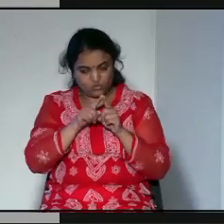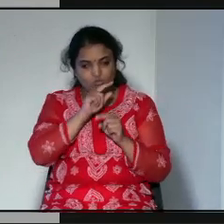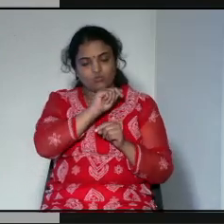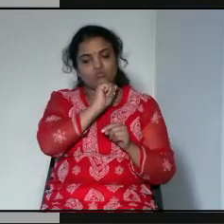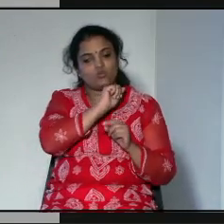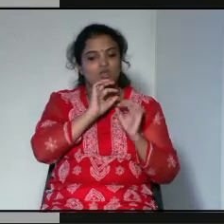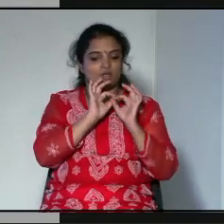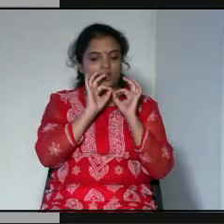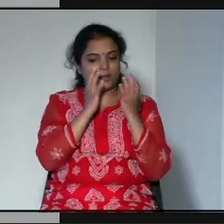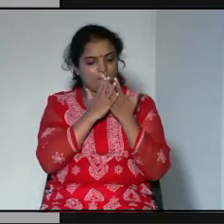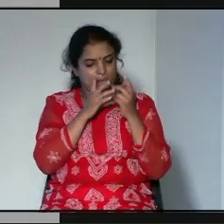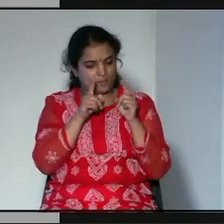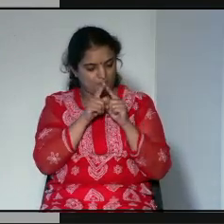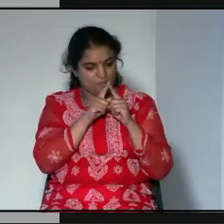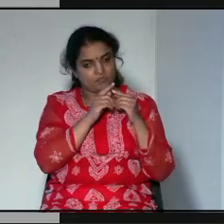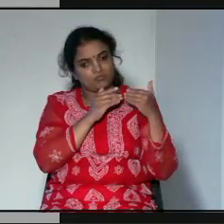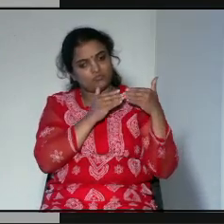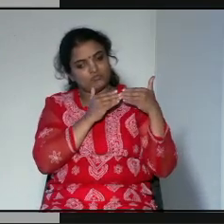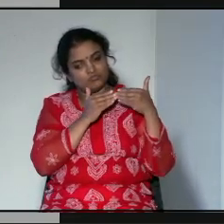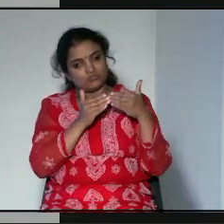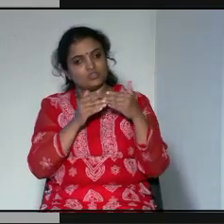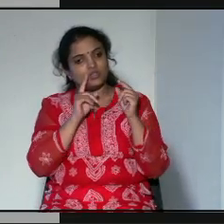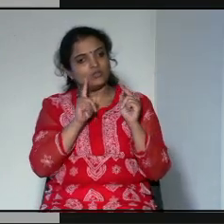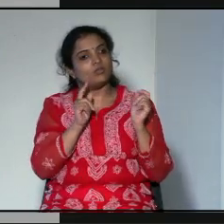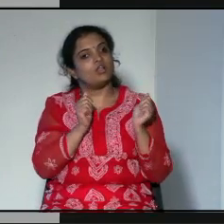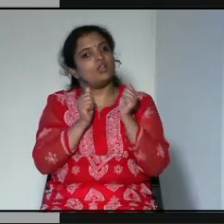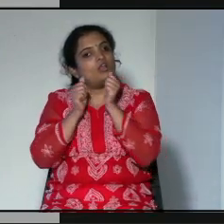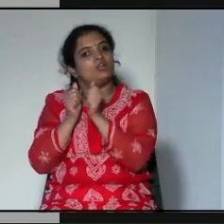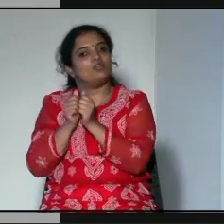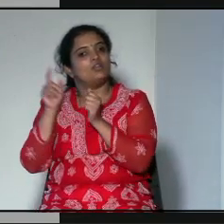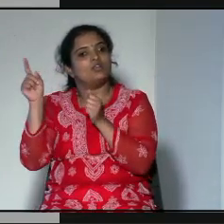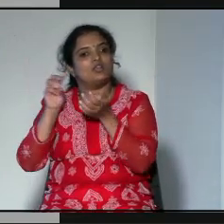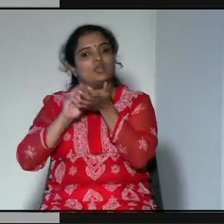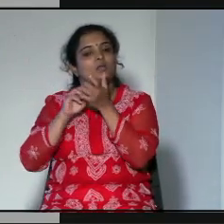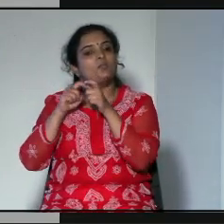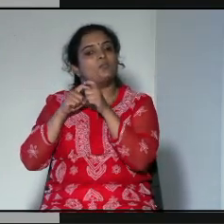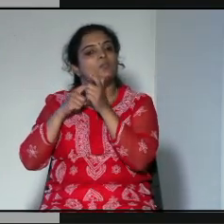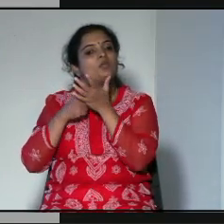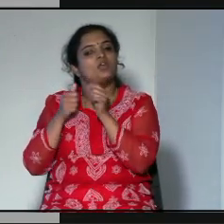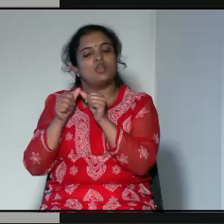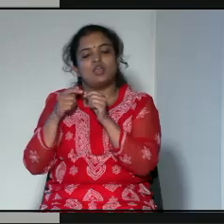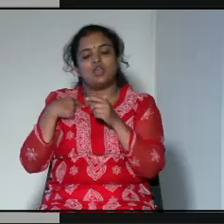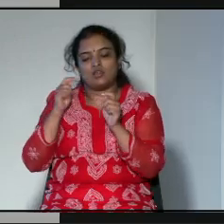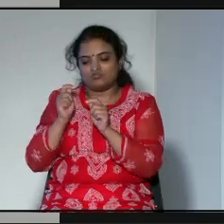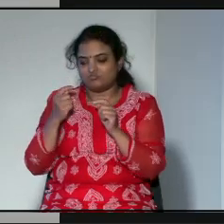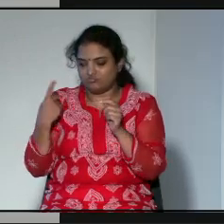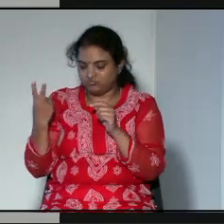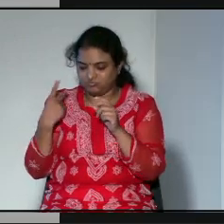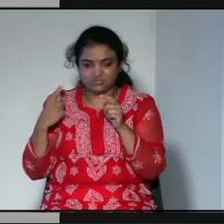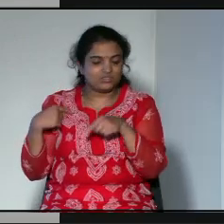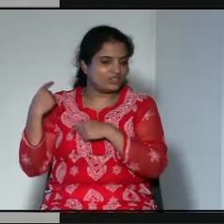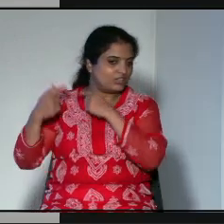home on Mohanirban Road, but would be with her every day at her Padmapukur Road home, making his daily presence and his